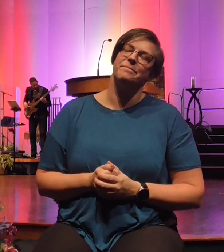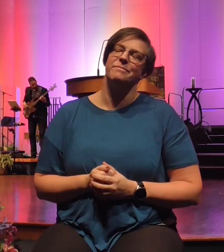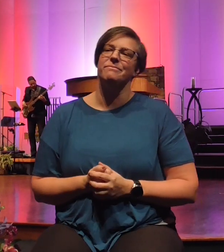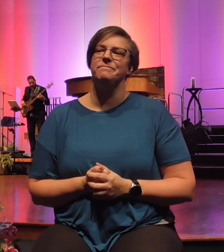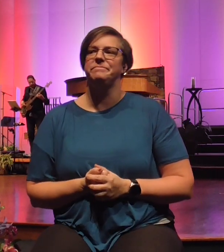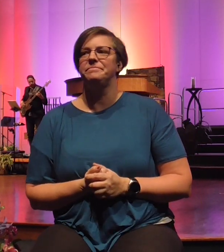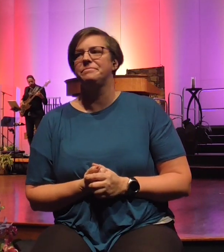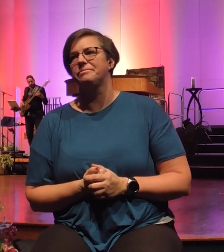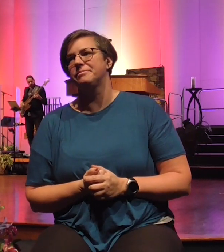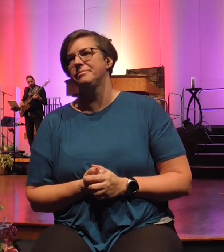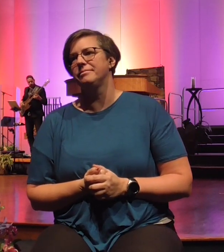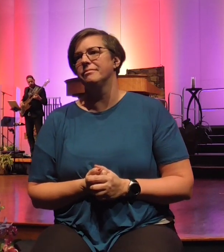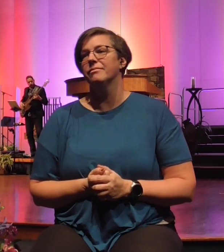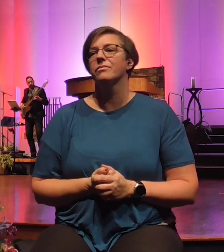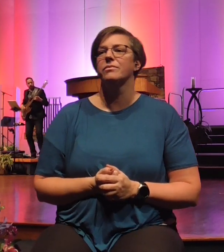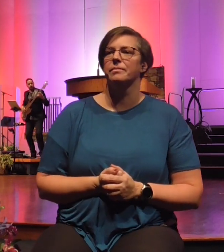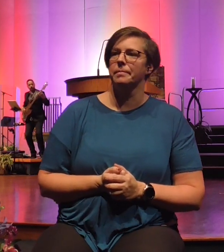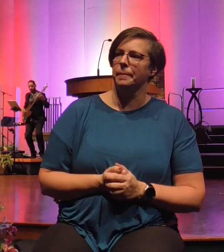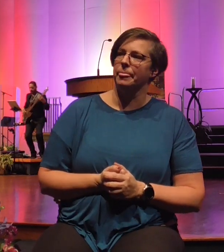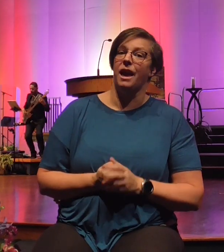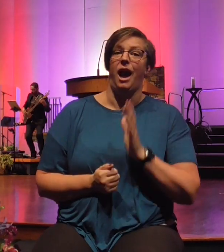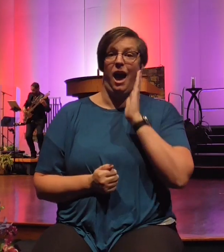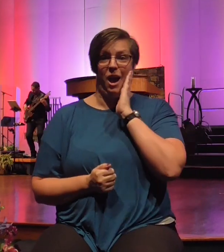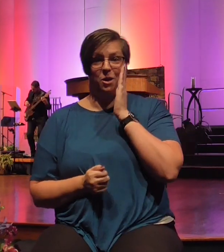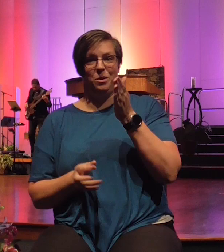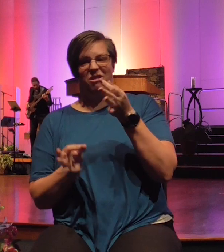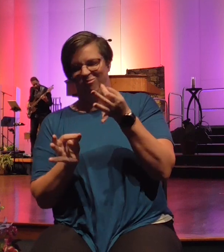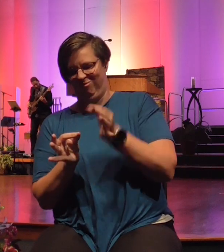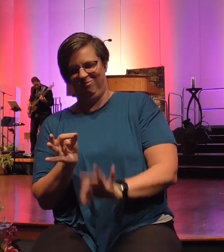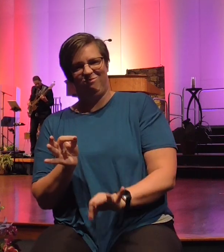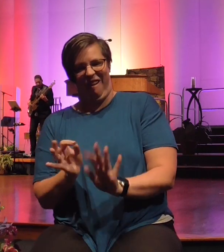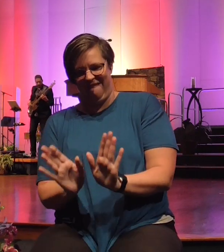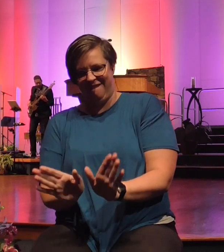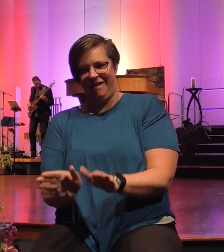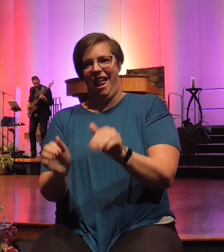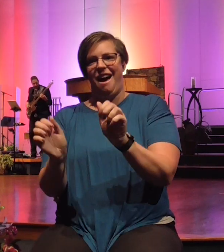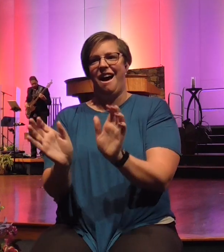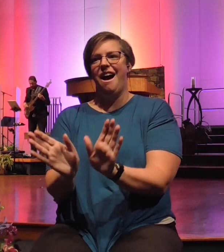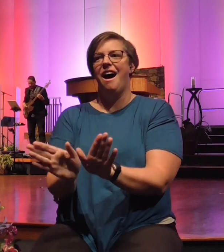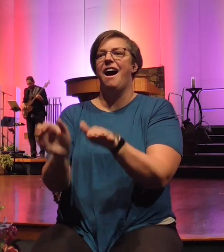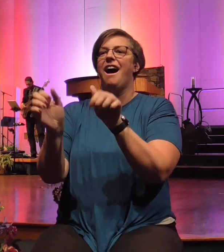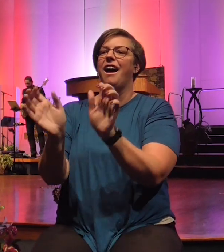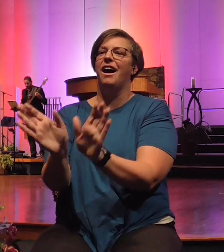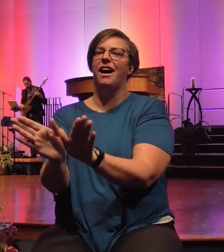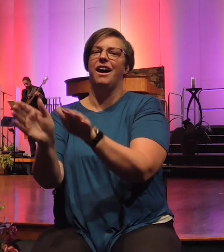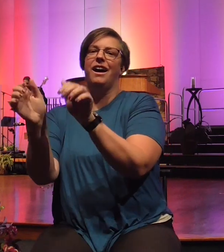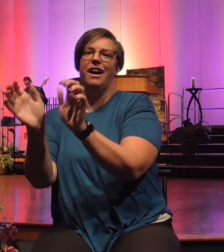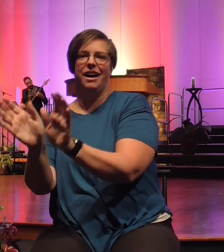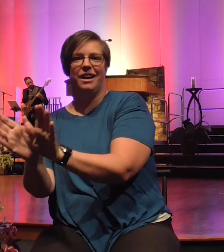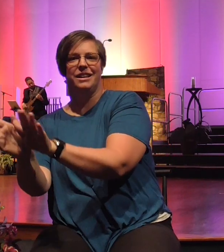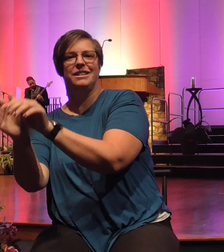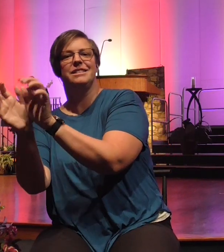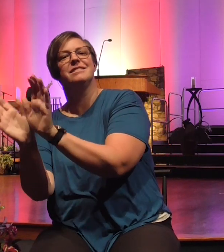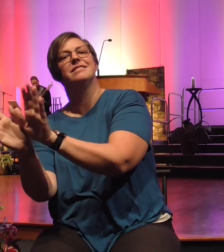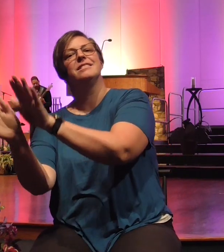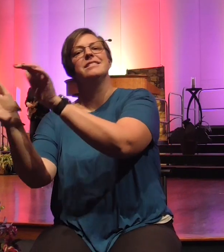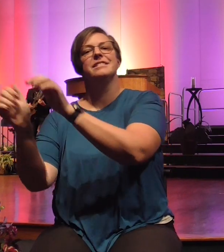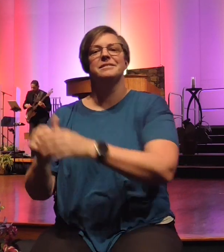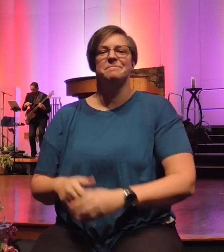high. I will lift off and fly